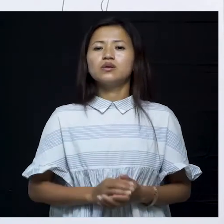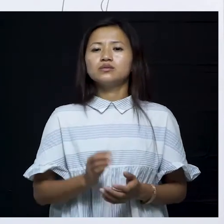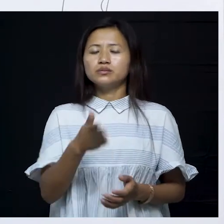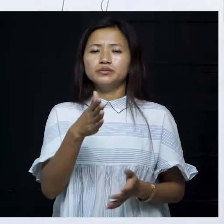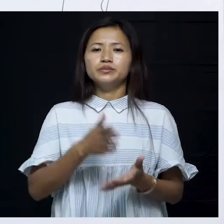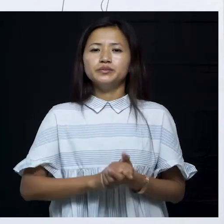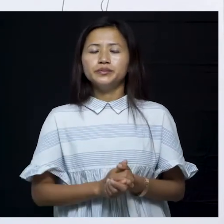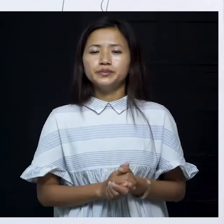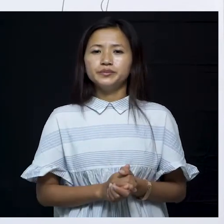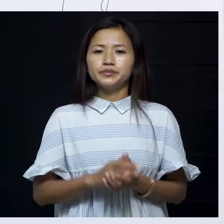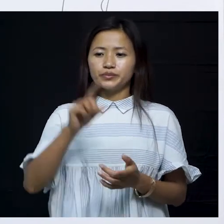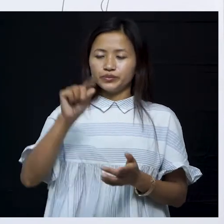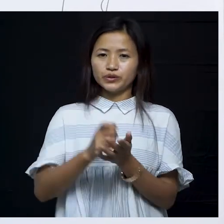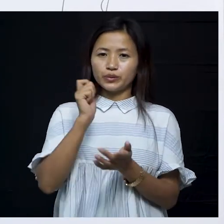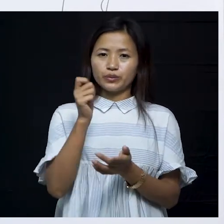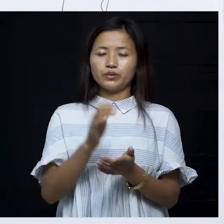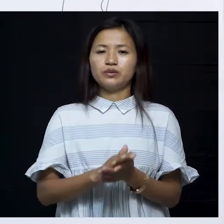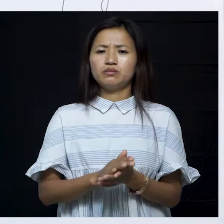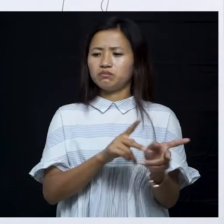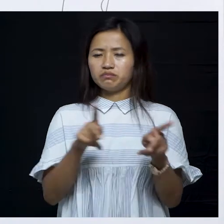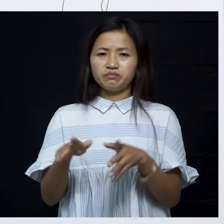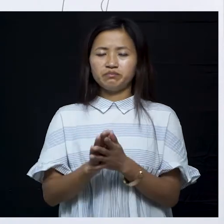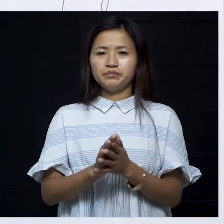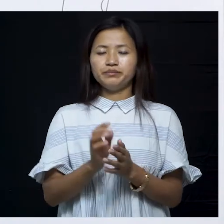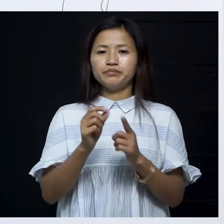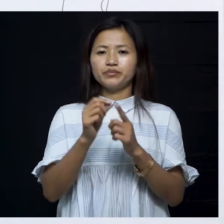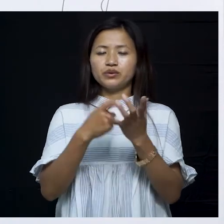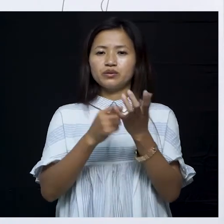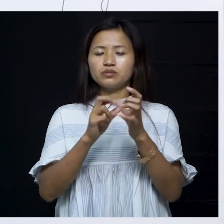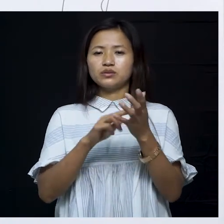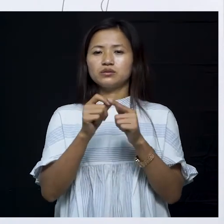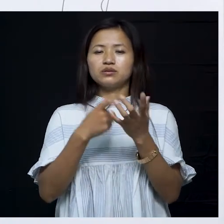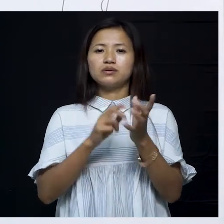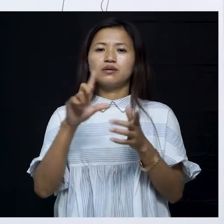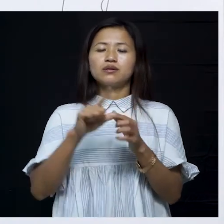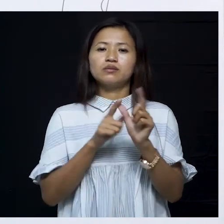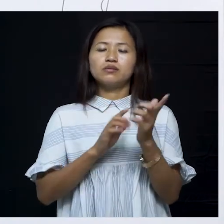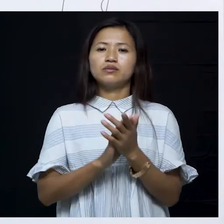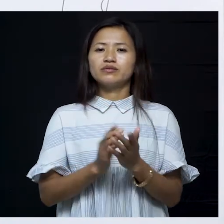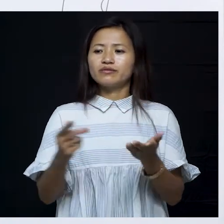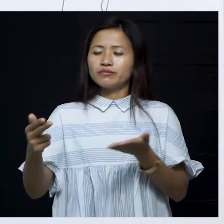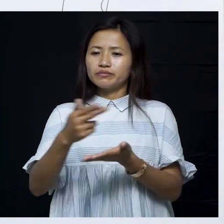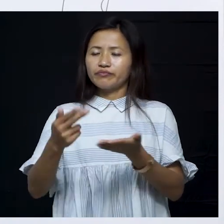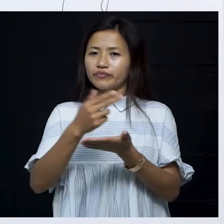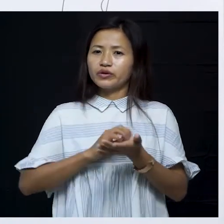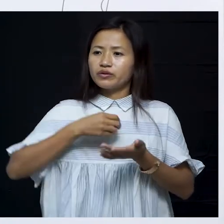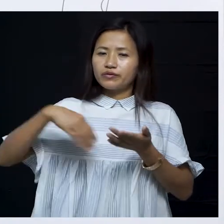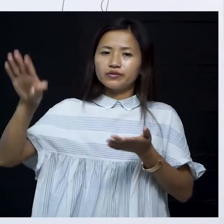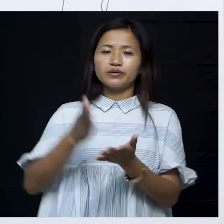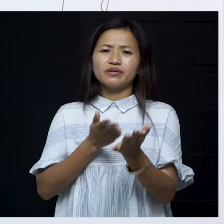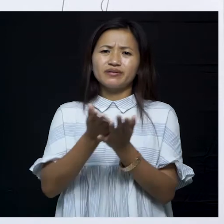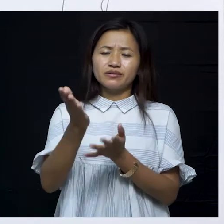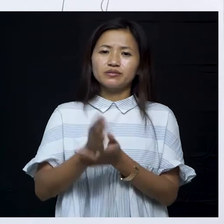not doing their work properly. Like for example, if a person is going to the farmer directly, getting the goods from